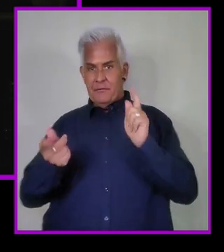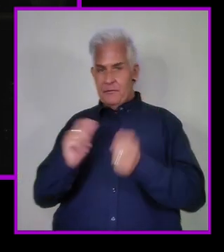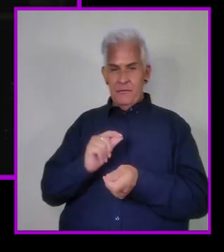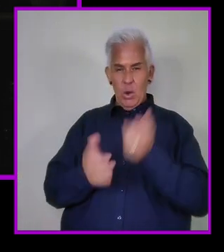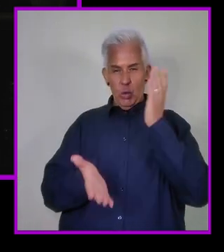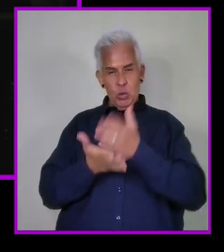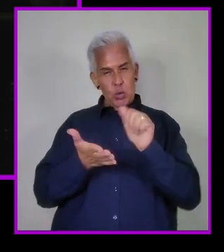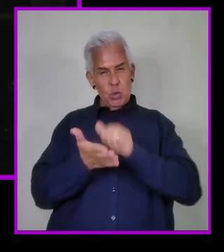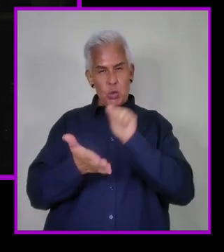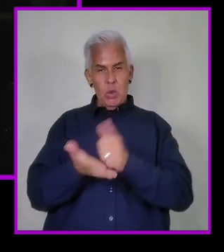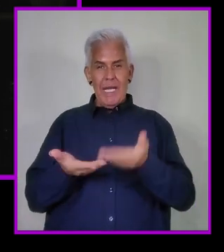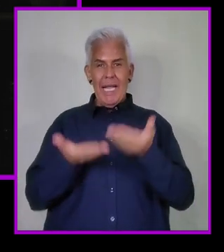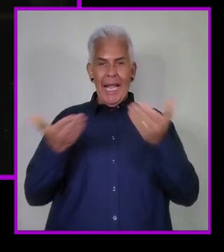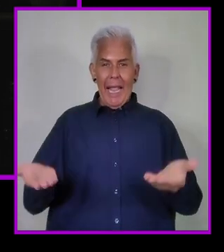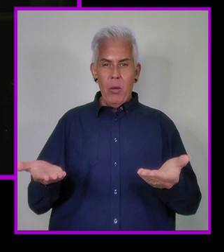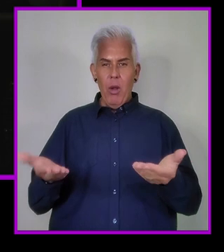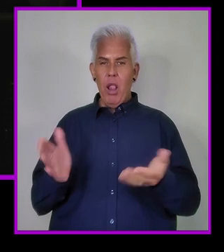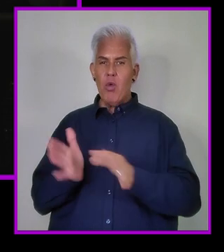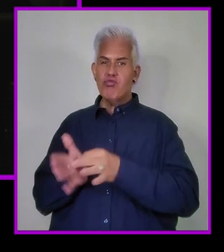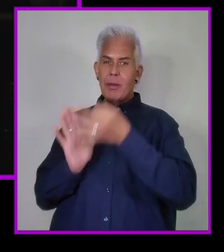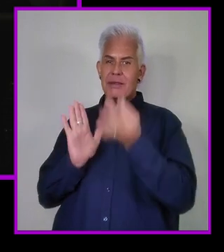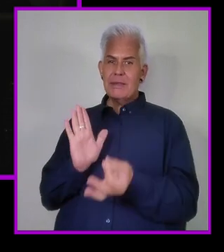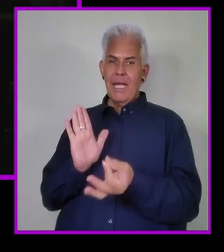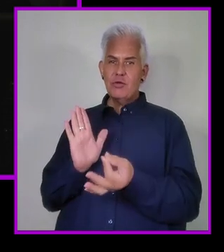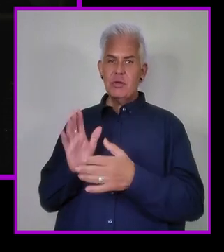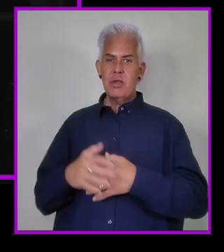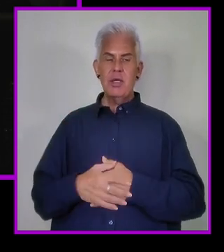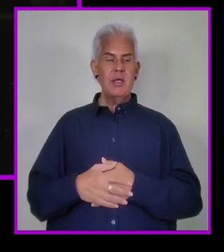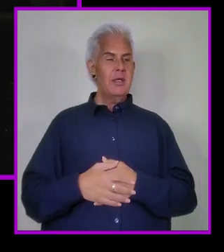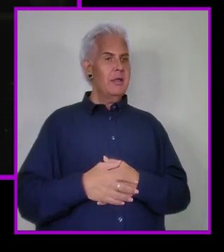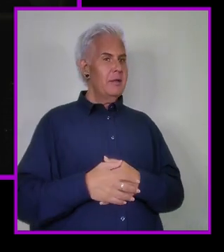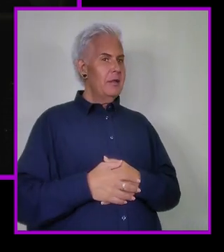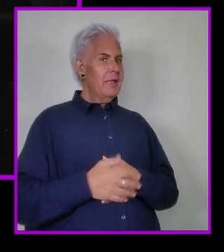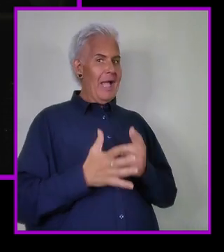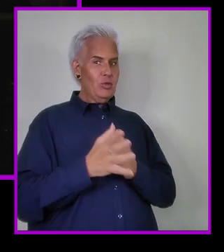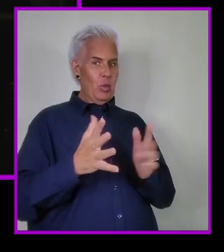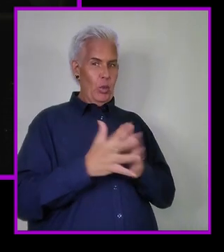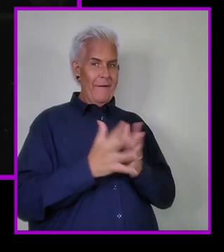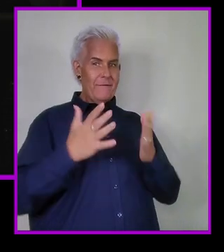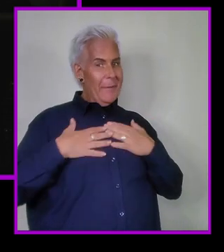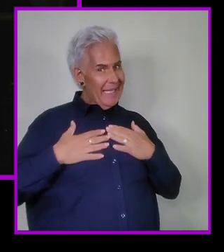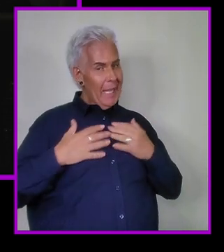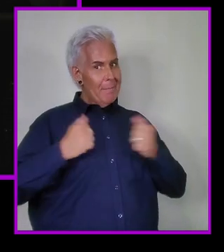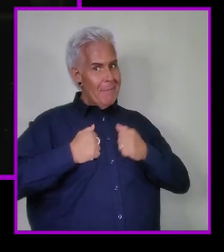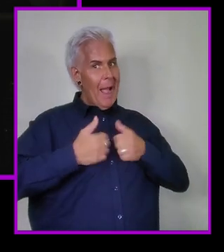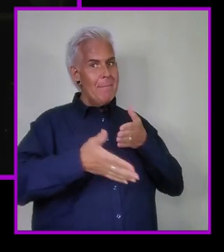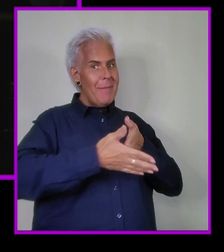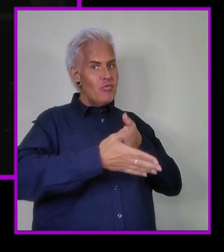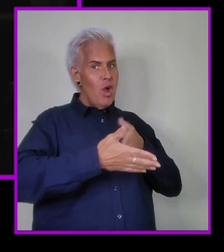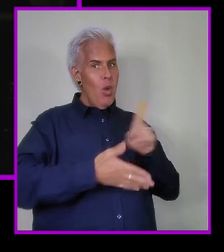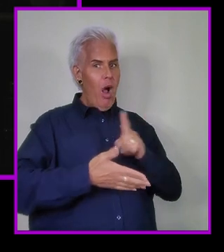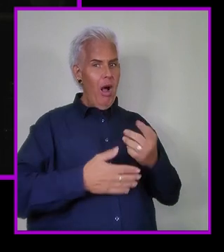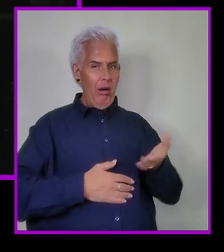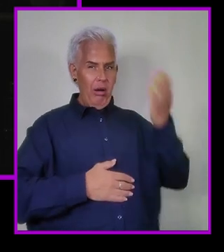true equal representation currently? I mean, for me, one of the barrier in my career,